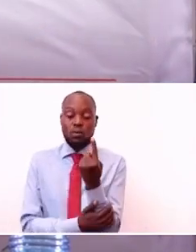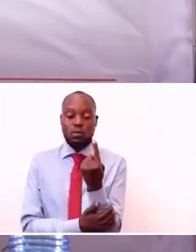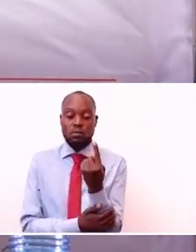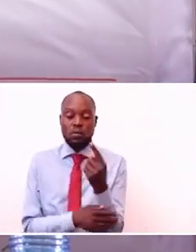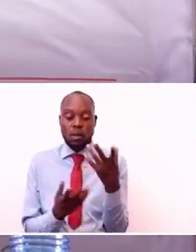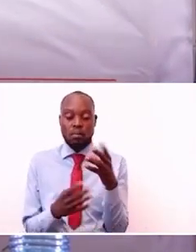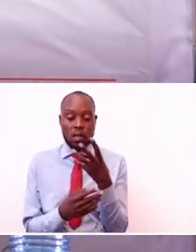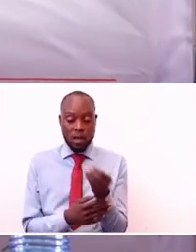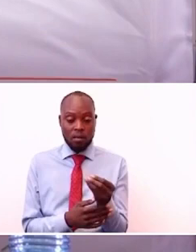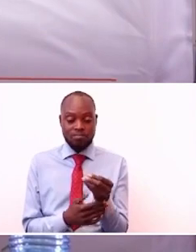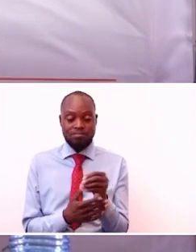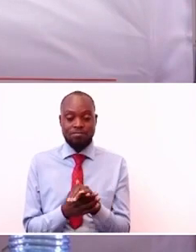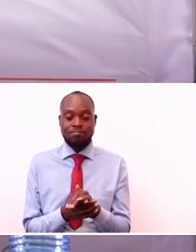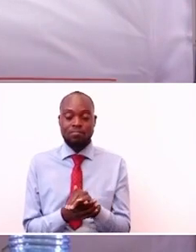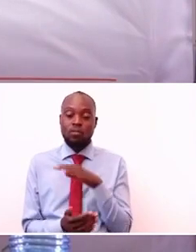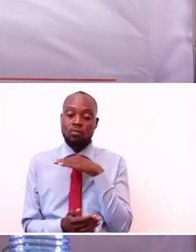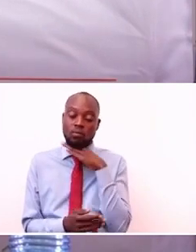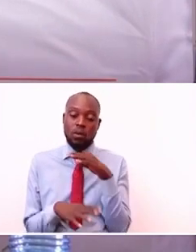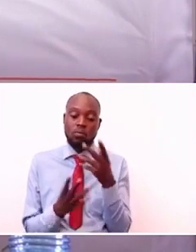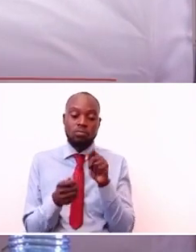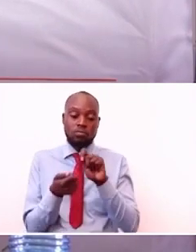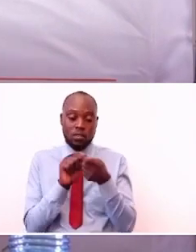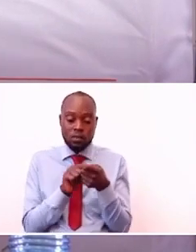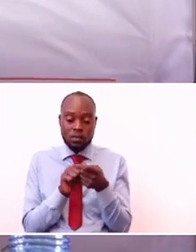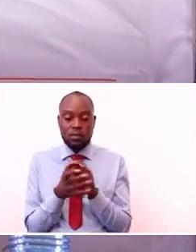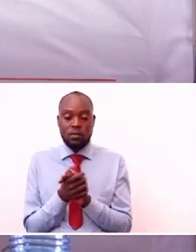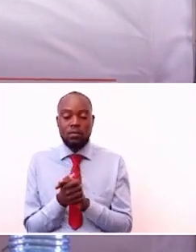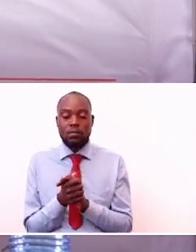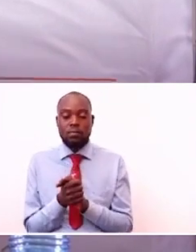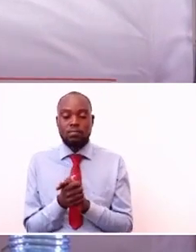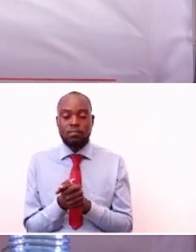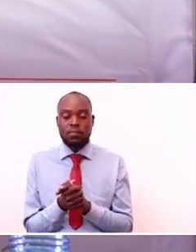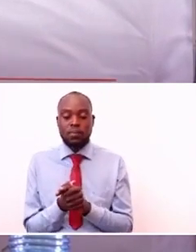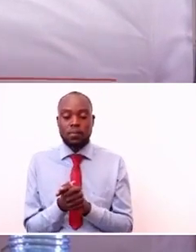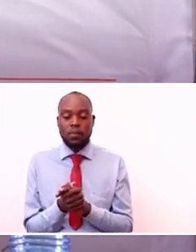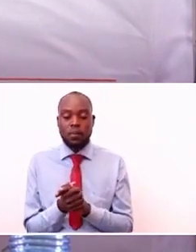has a liquidity that changes on a